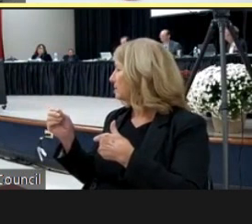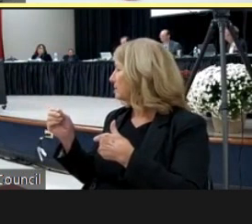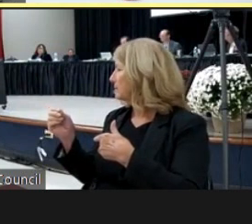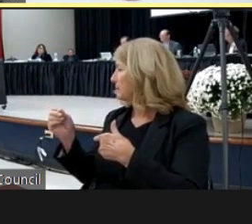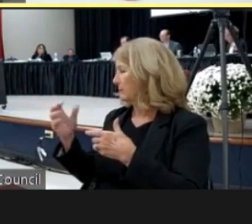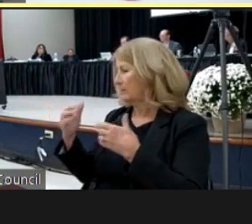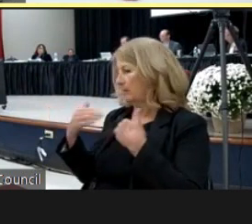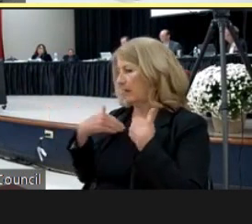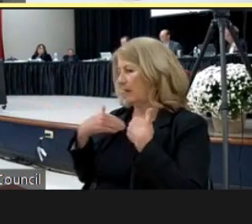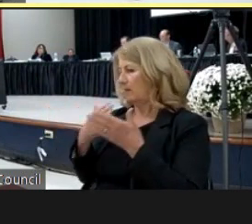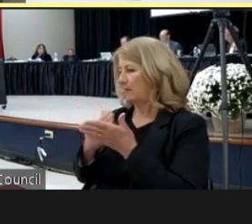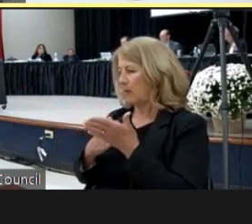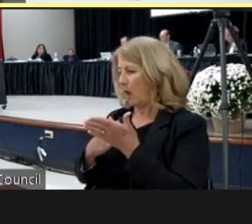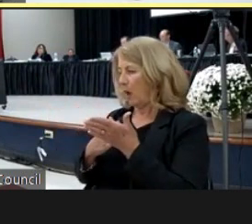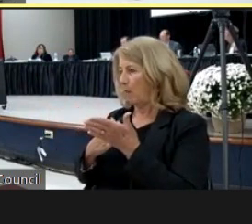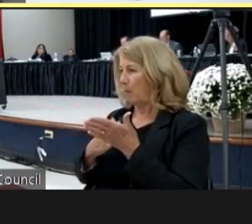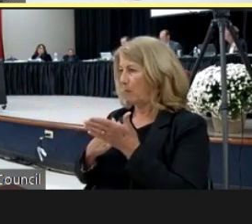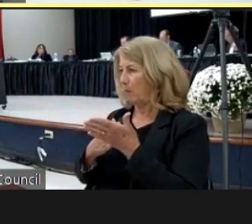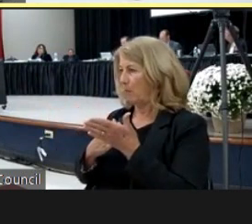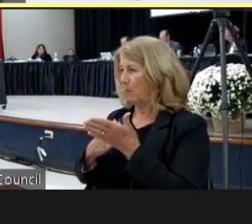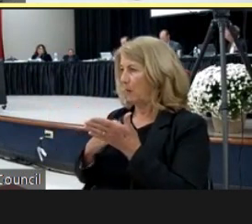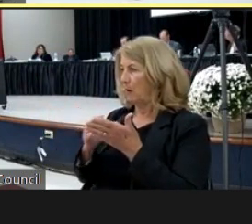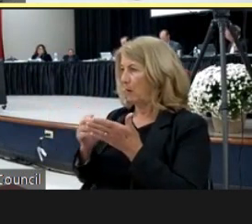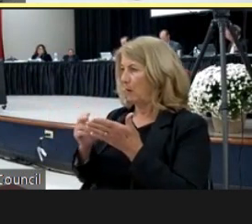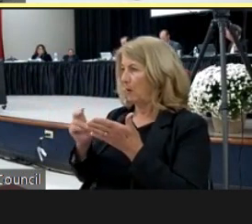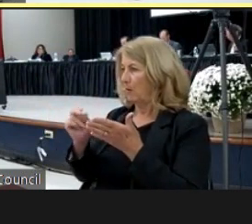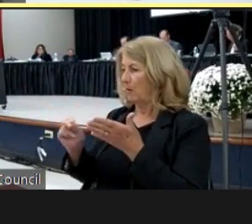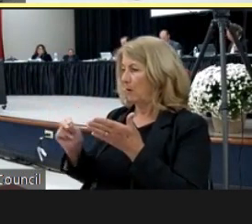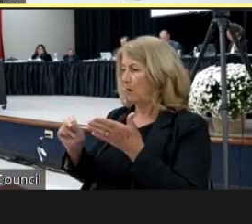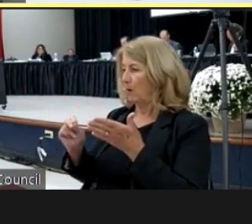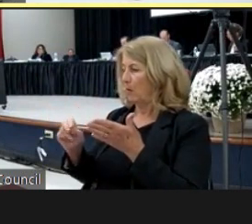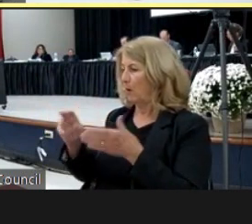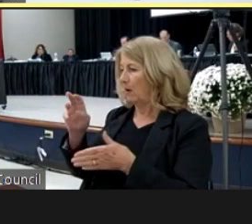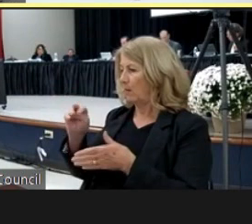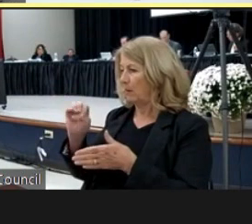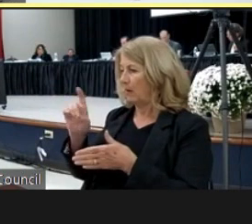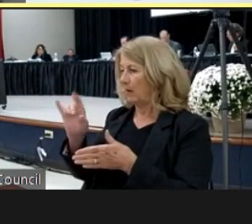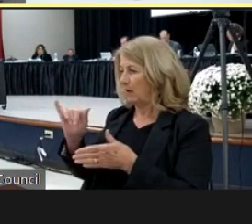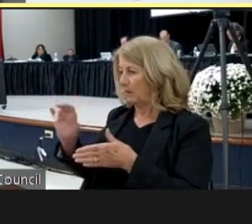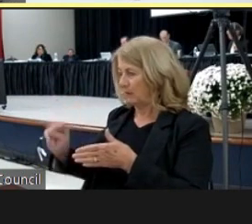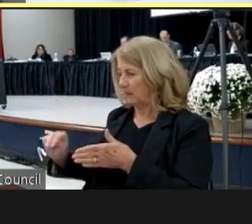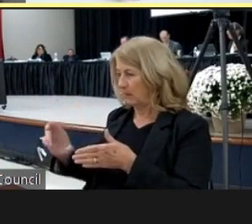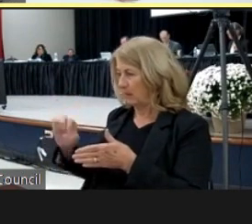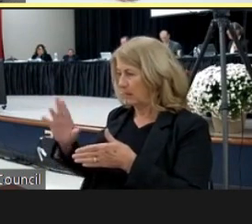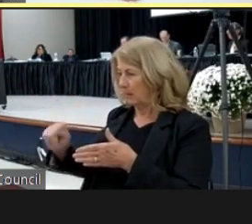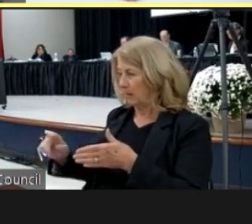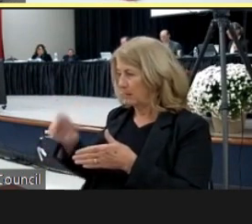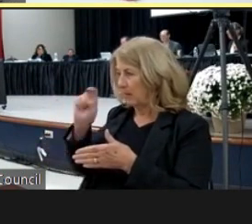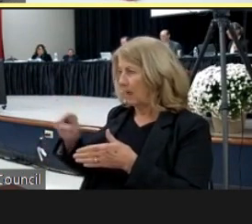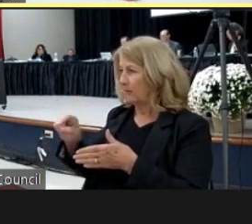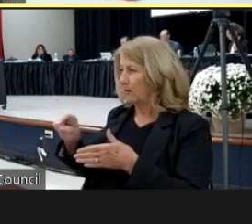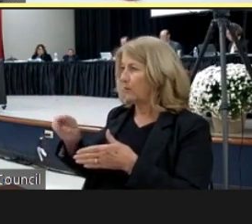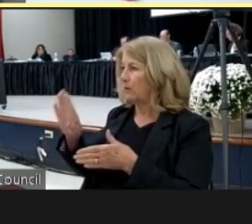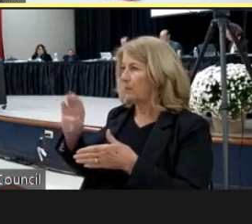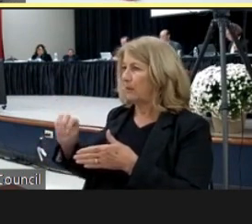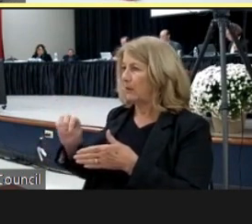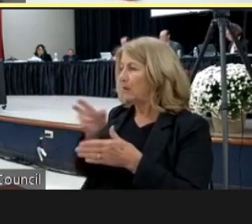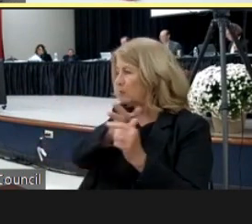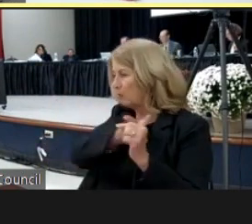some no median cuts on Marketplace Drive, so it will have to be right in, right out only to accommodate the